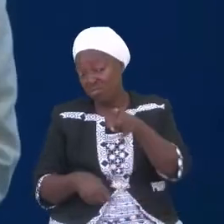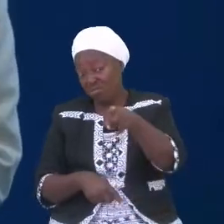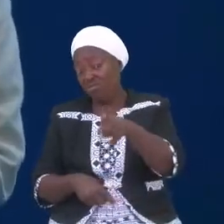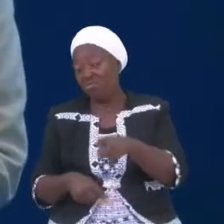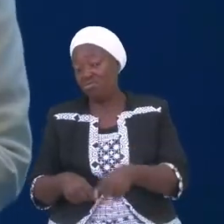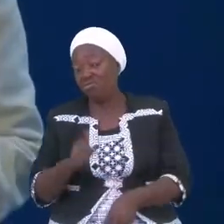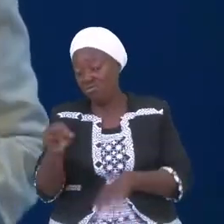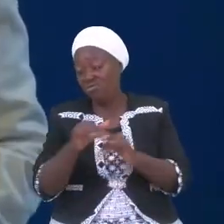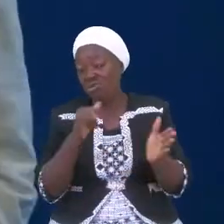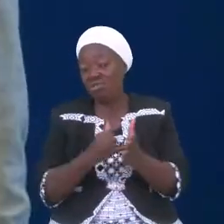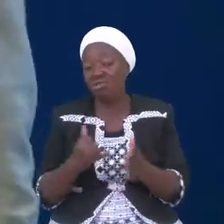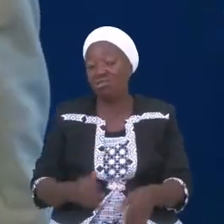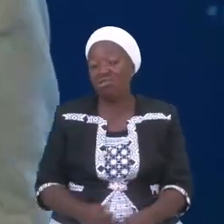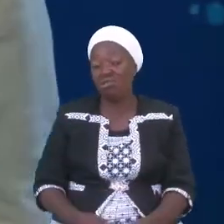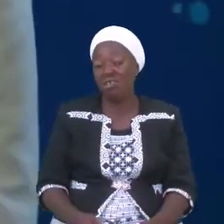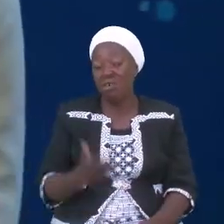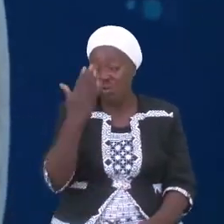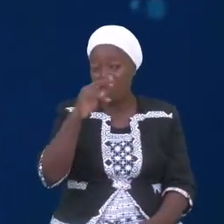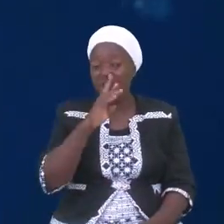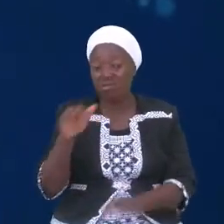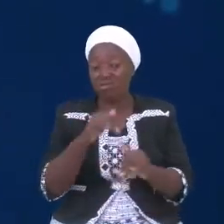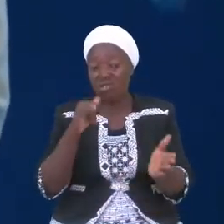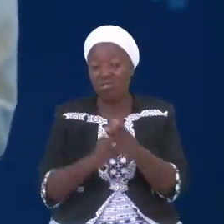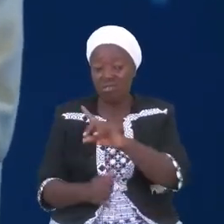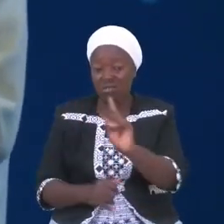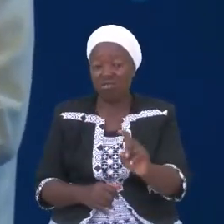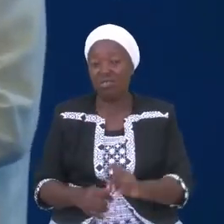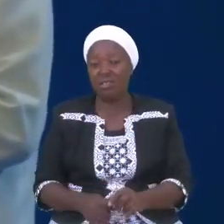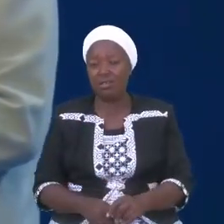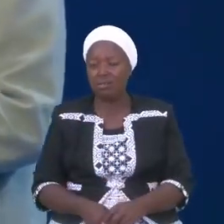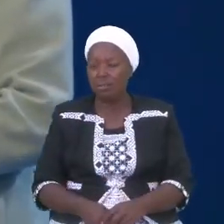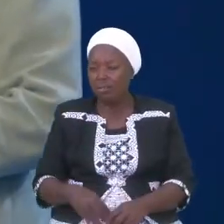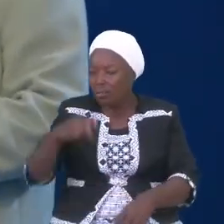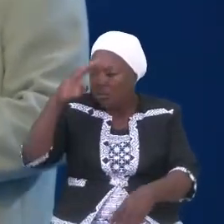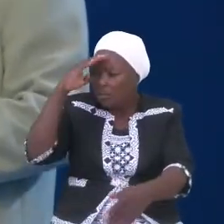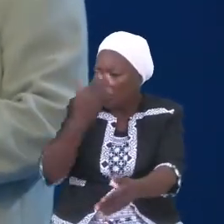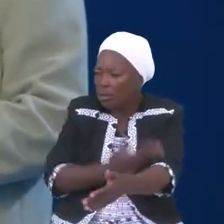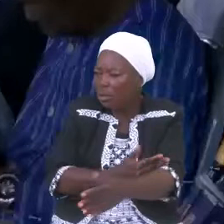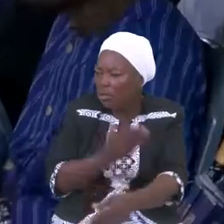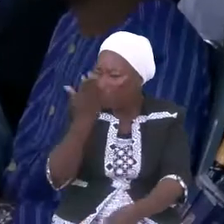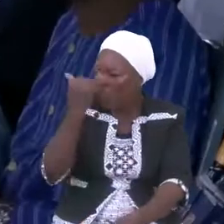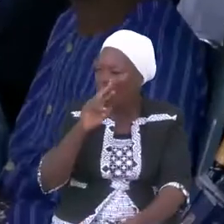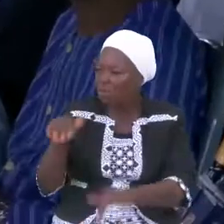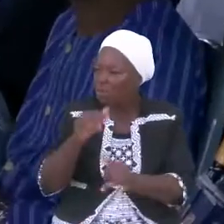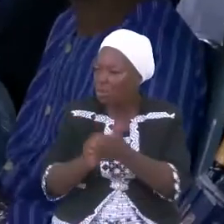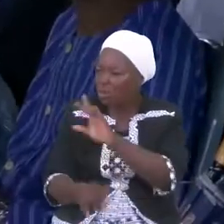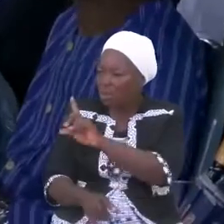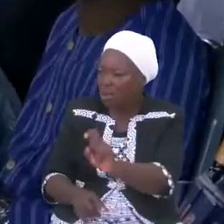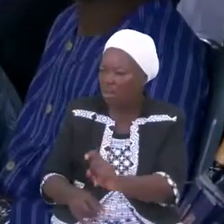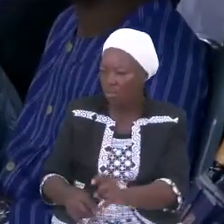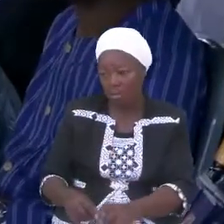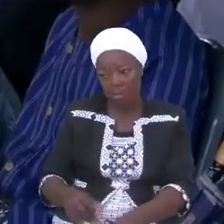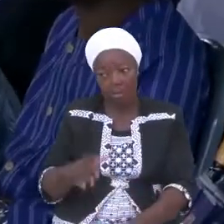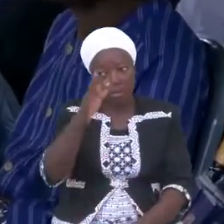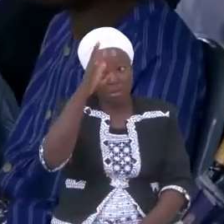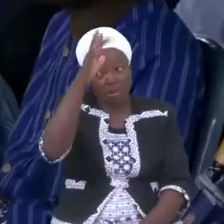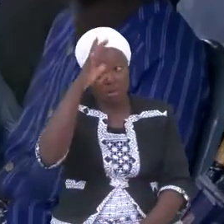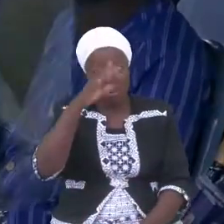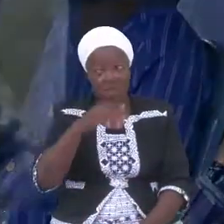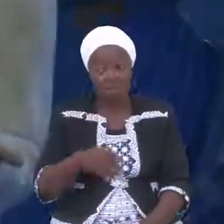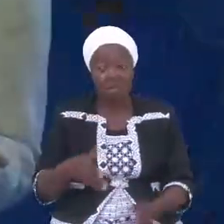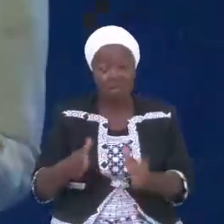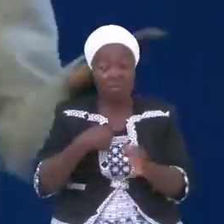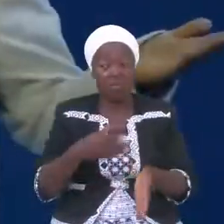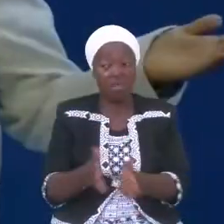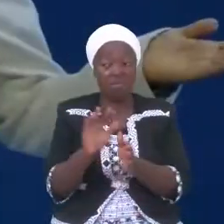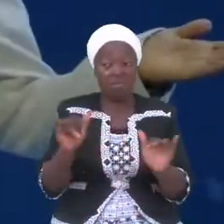it. Why are you doing that?" "Son, why are you doing that?" "Daddy, Let me ask you